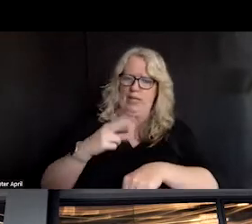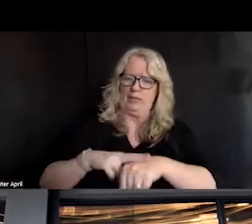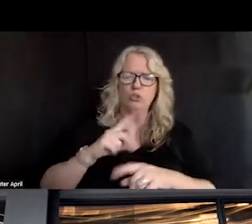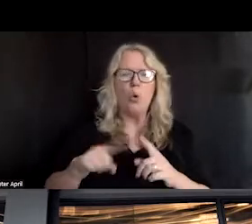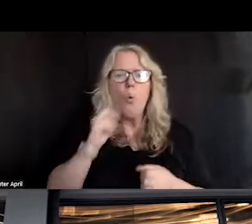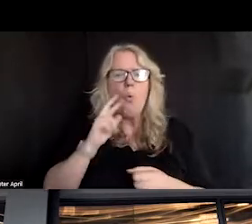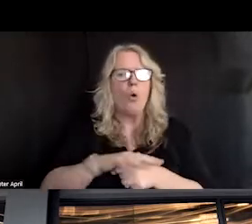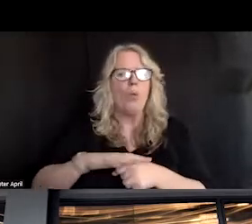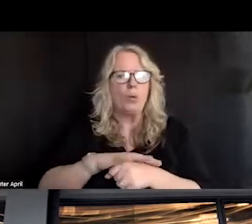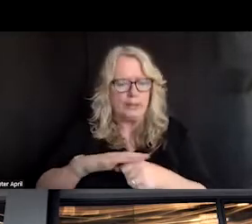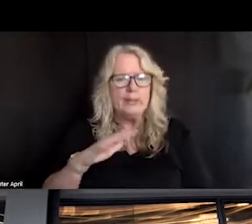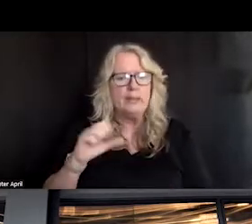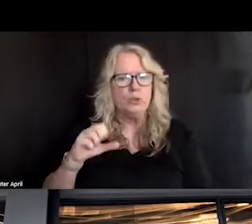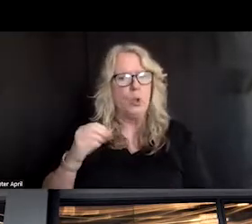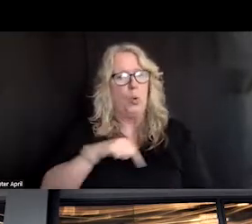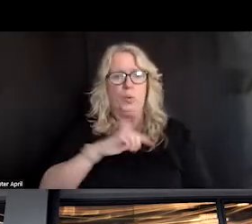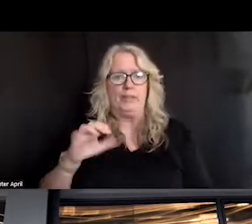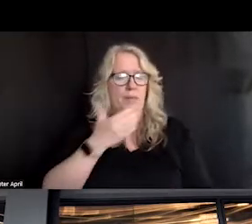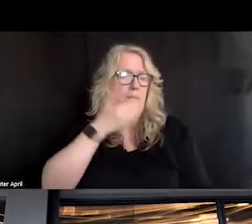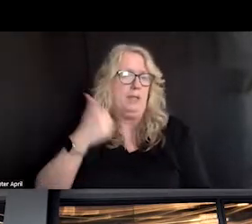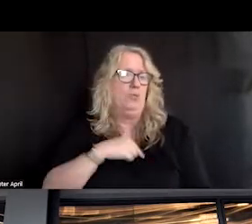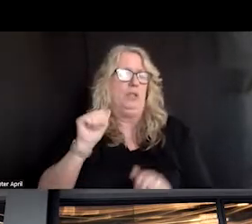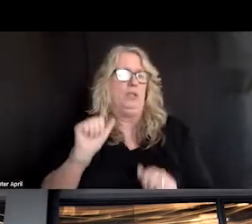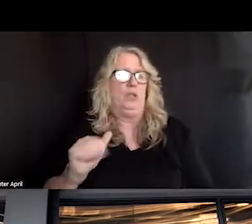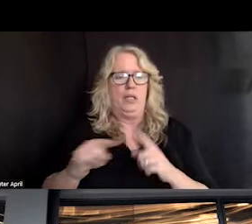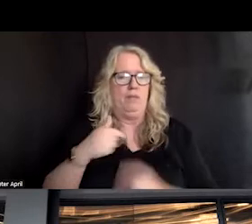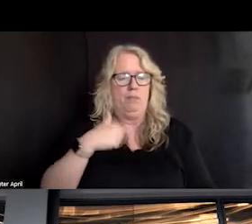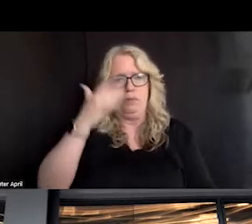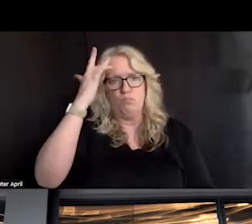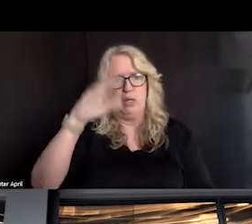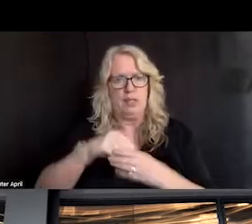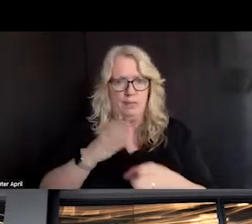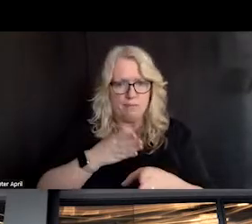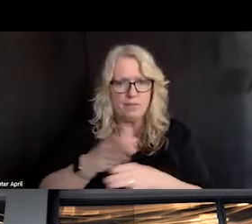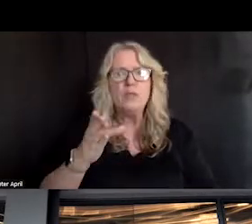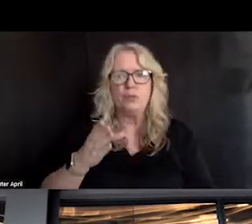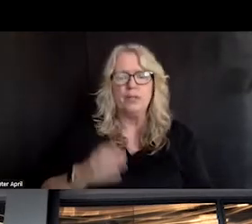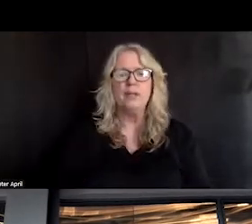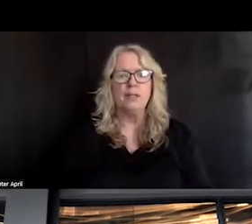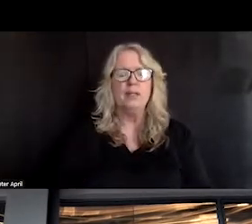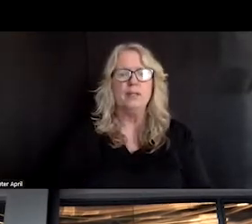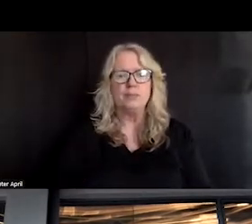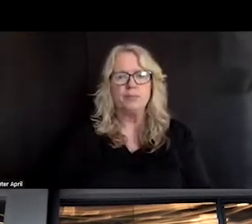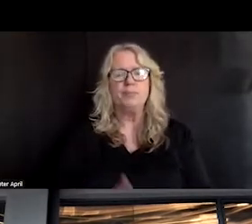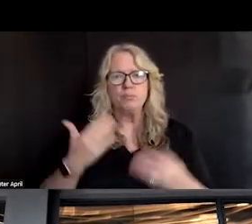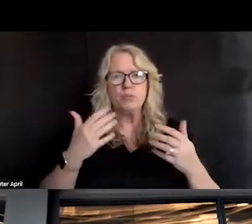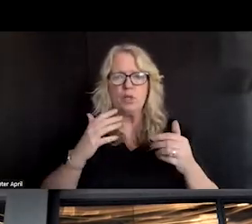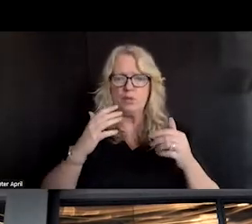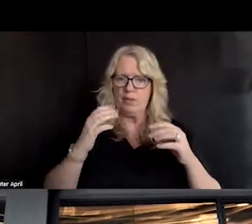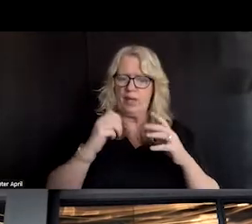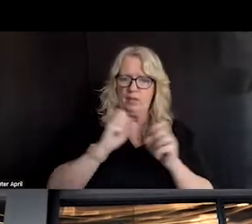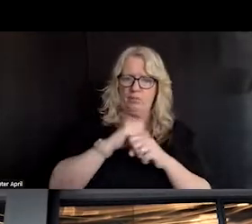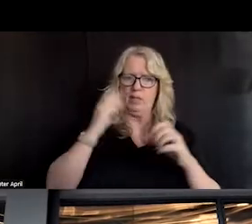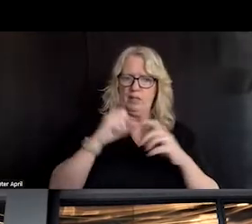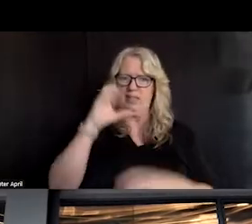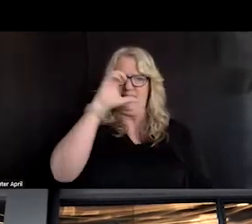locally. So we did the best we could by talking to the best and brightest in the field to help triangulate on assumptions that would